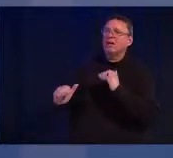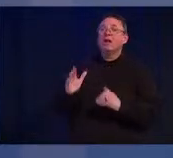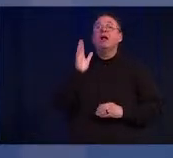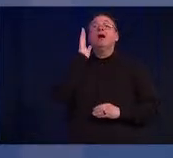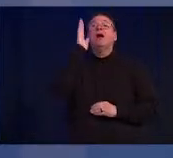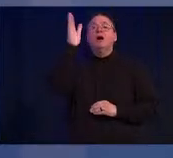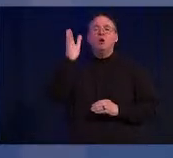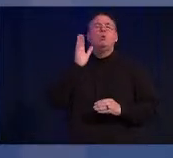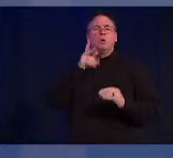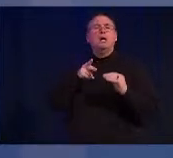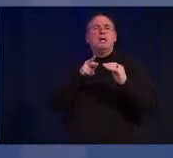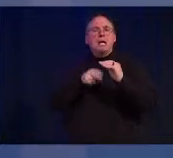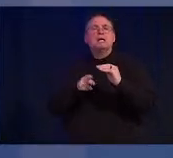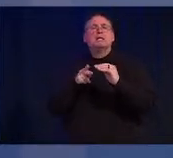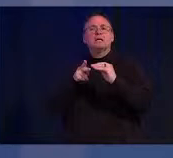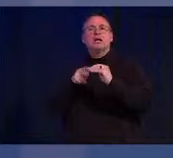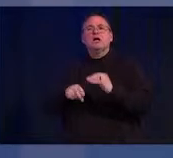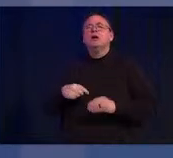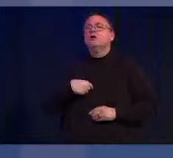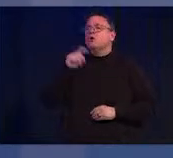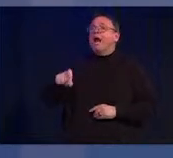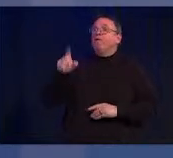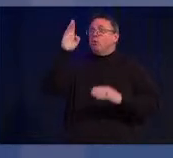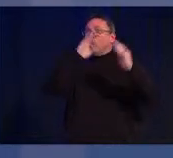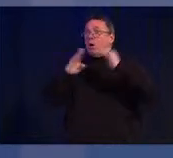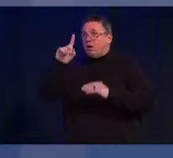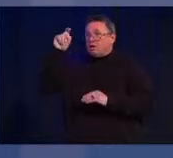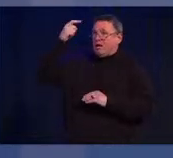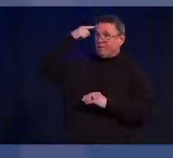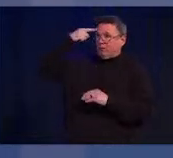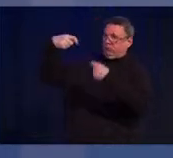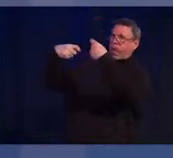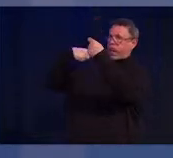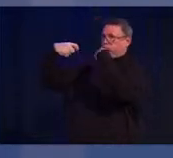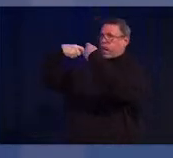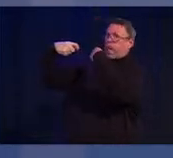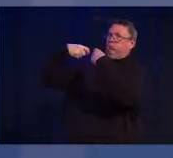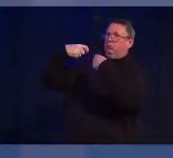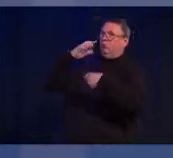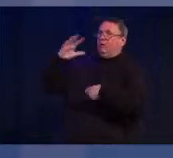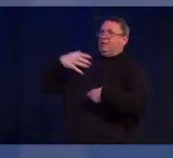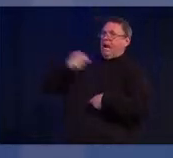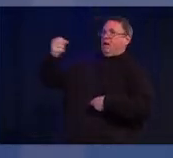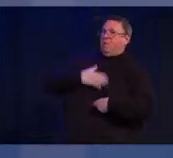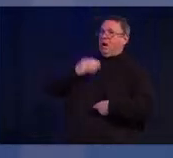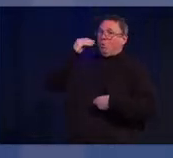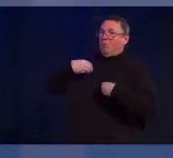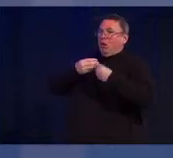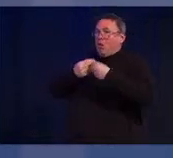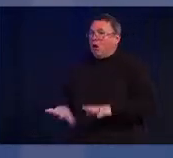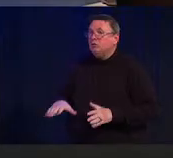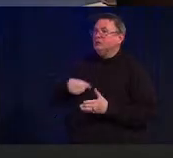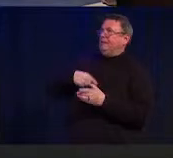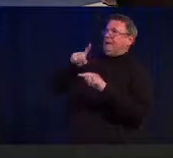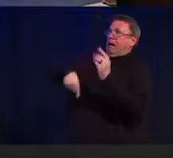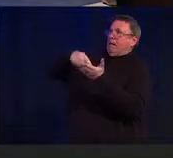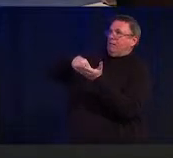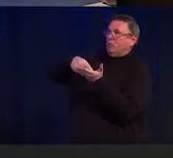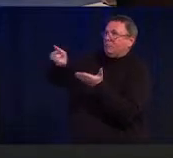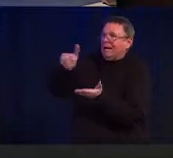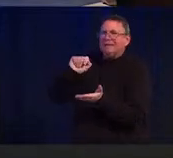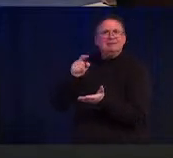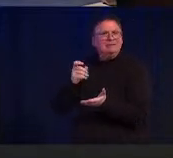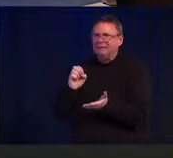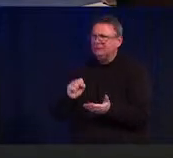will end, so that you don't have government standing over you threatening to take your property if you fall behind. Thank